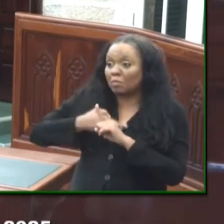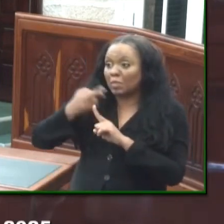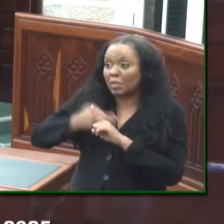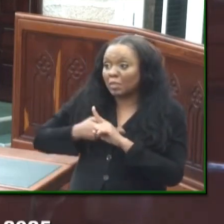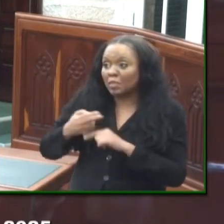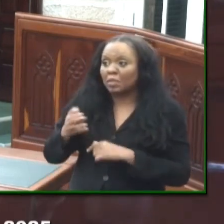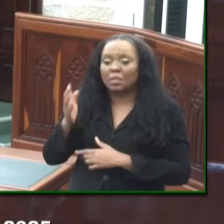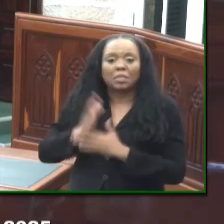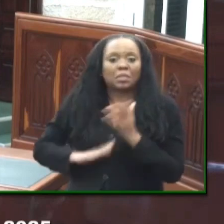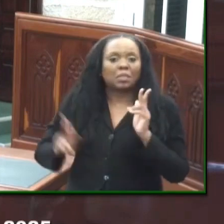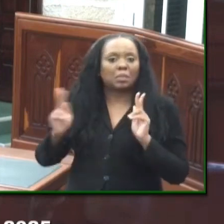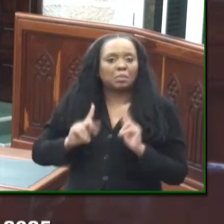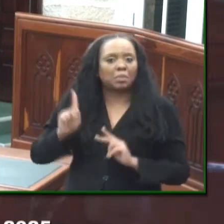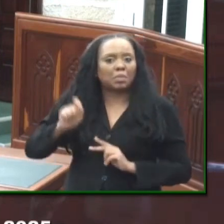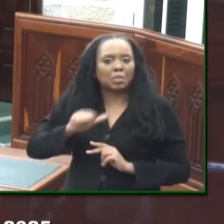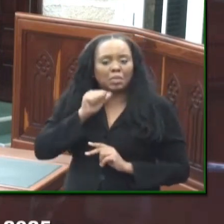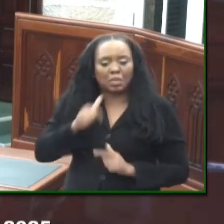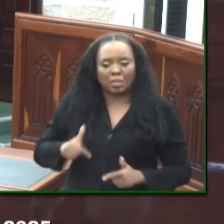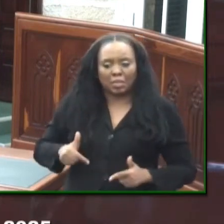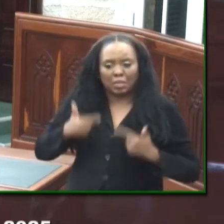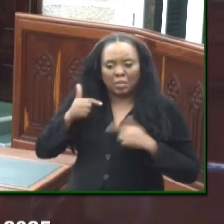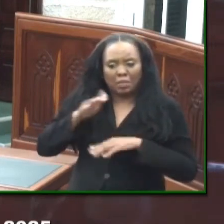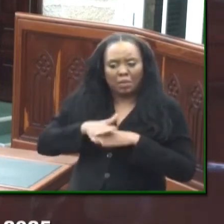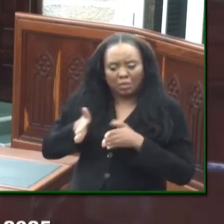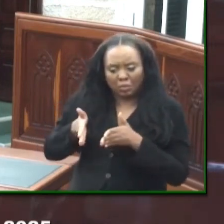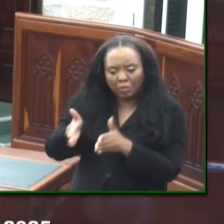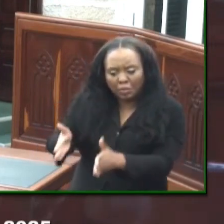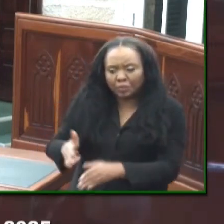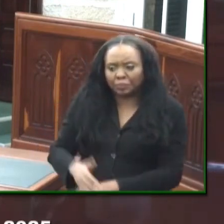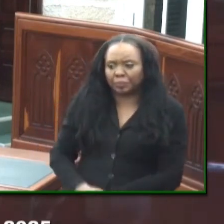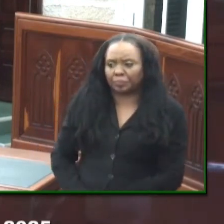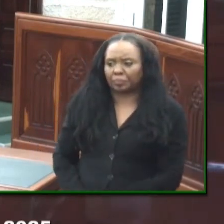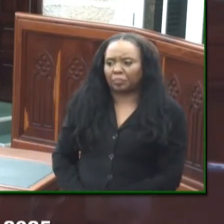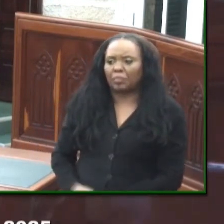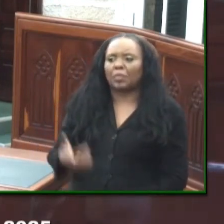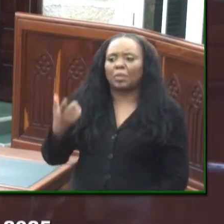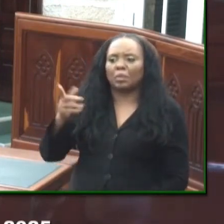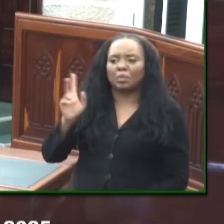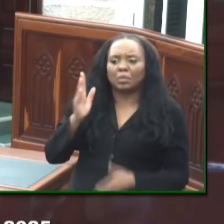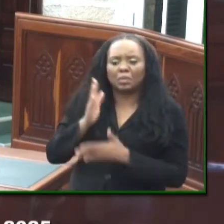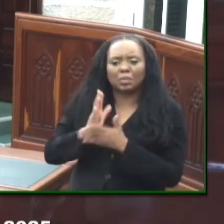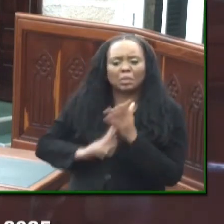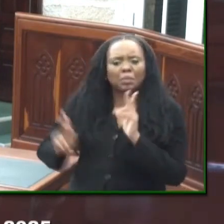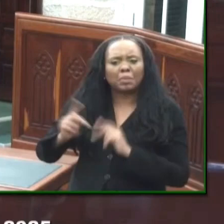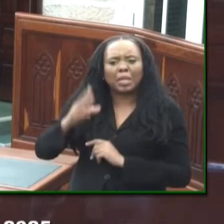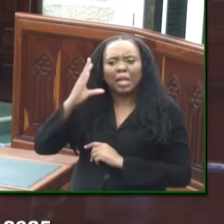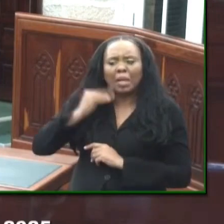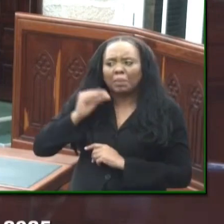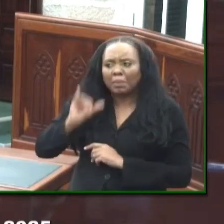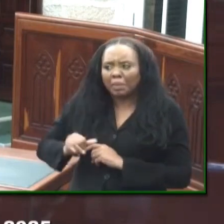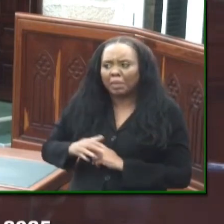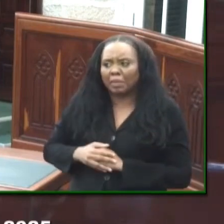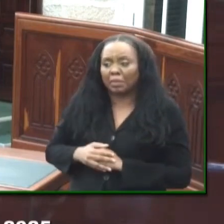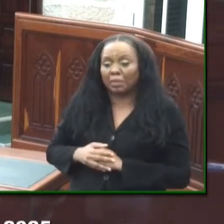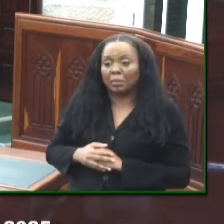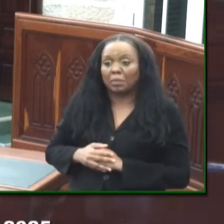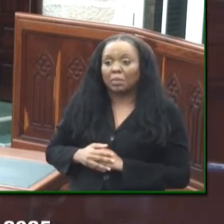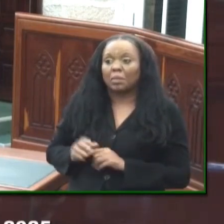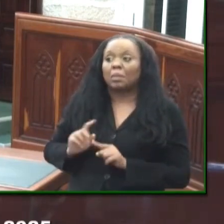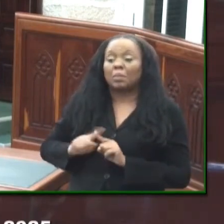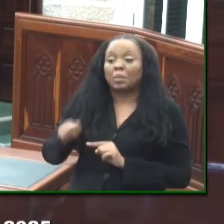should not live on the streets. People are talking it, and we are doing it, Mr. Speaker, sir. In relation to private